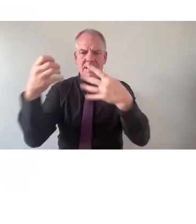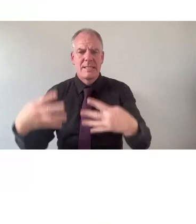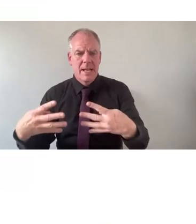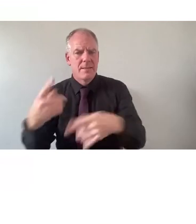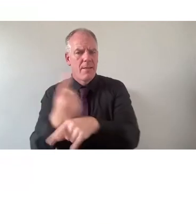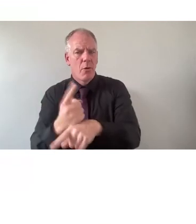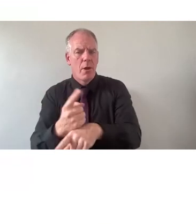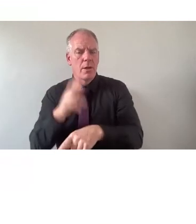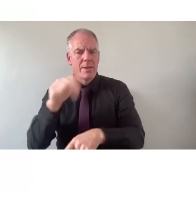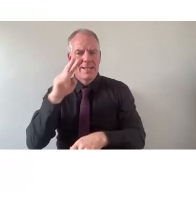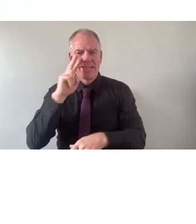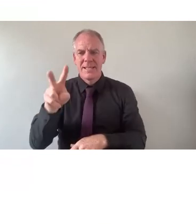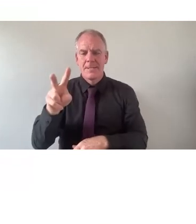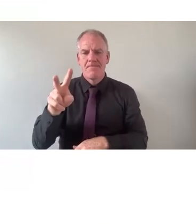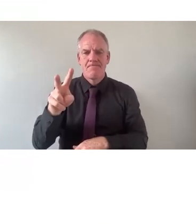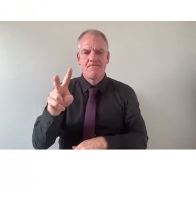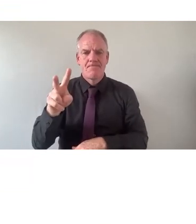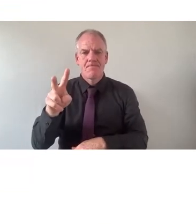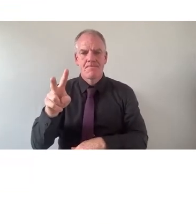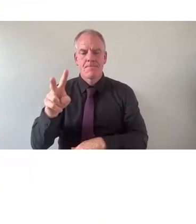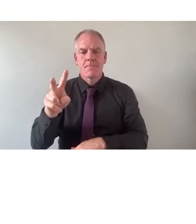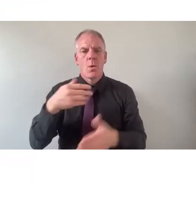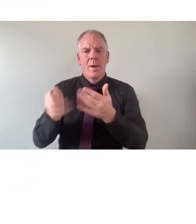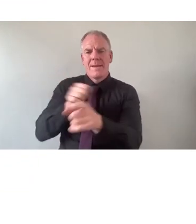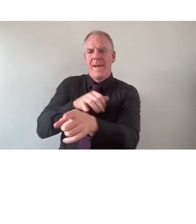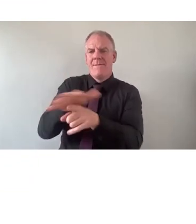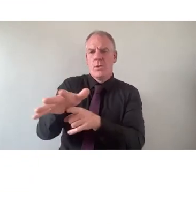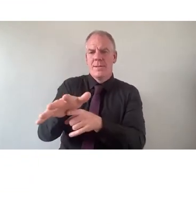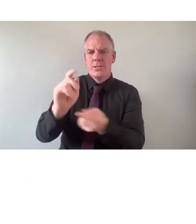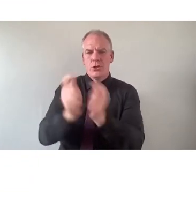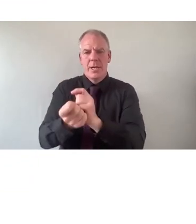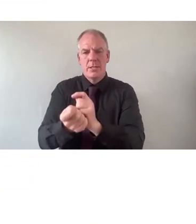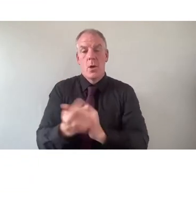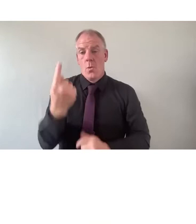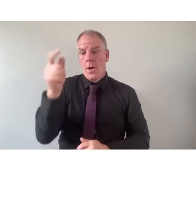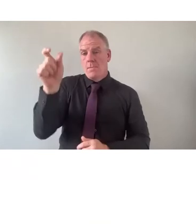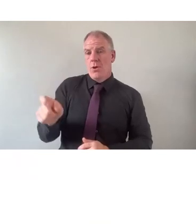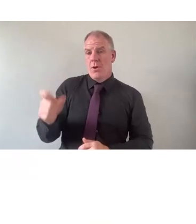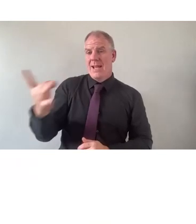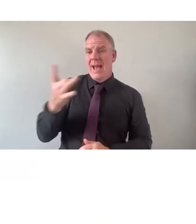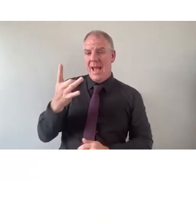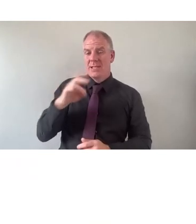can point to the factors that influence that? So one person is asking about whether